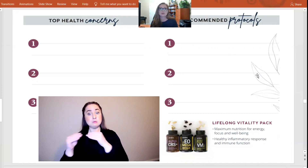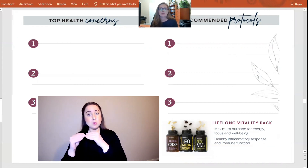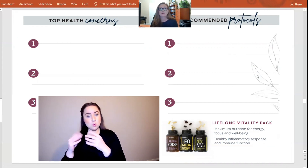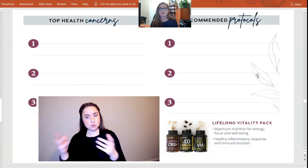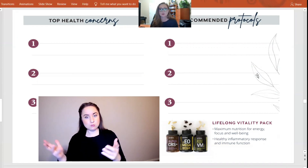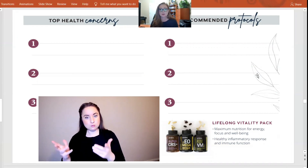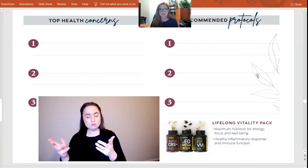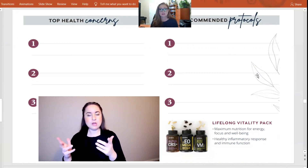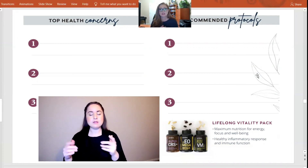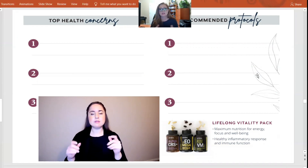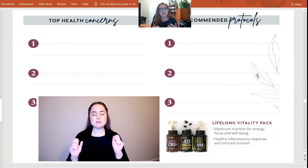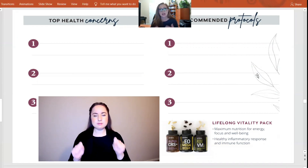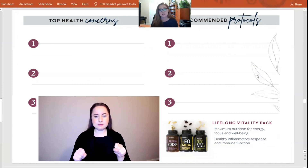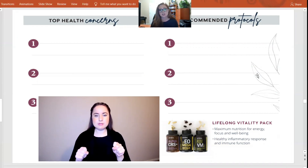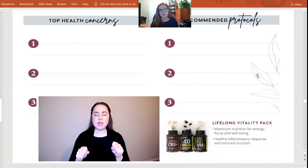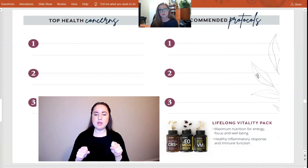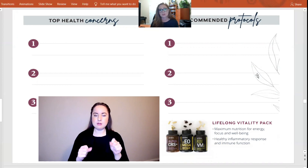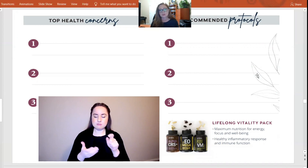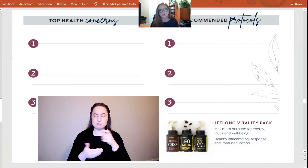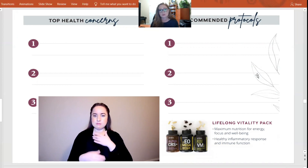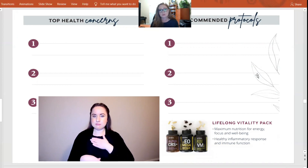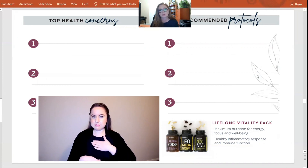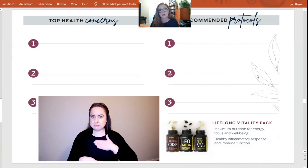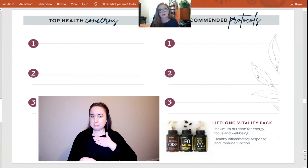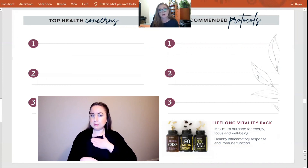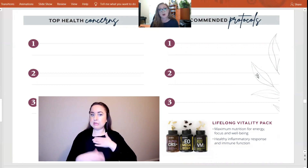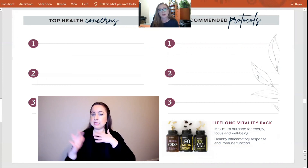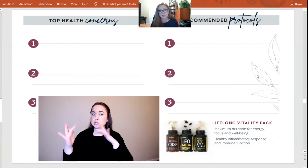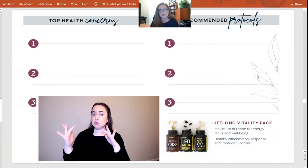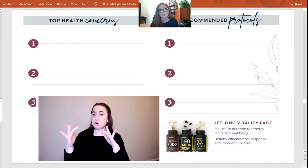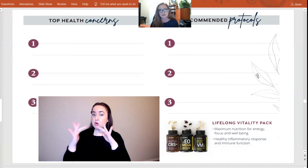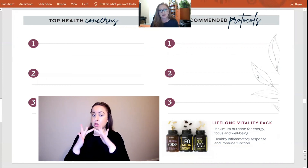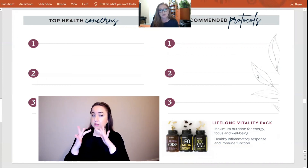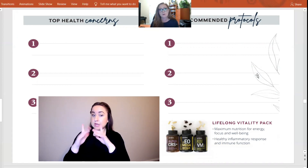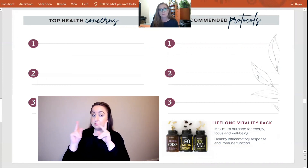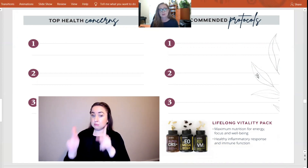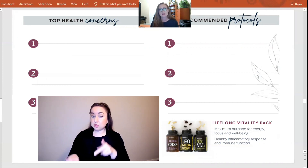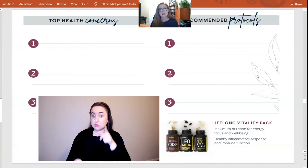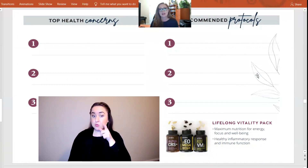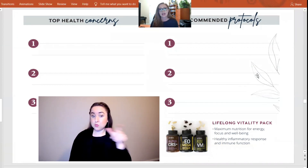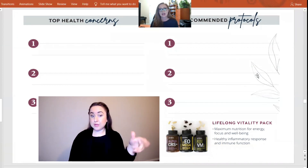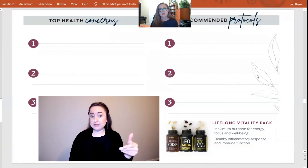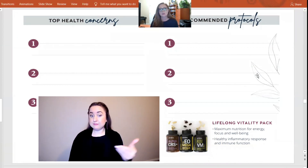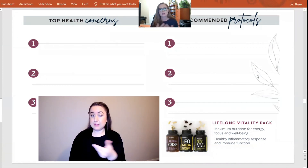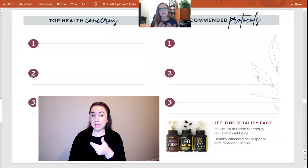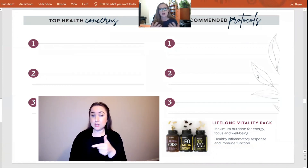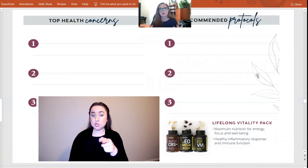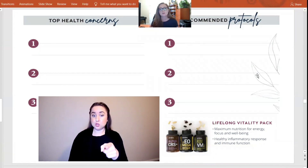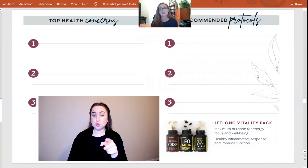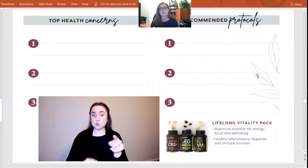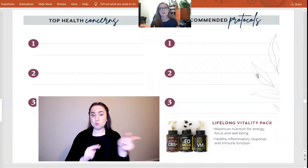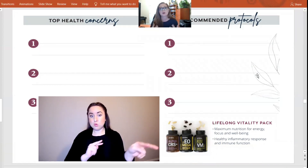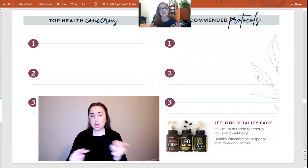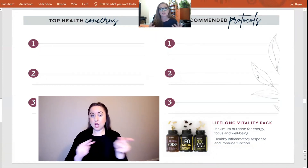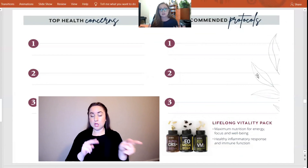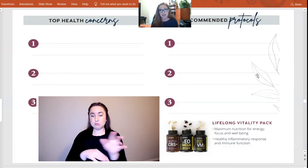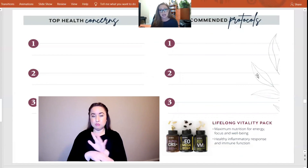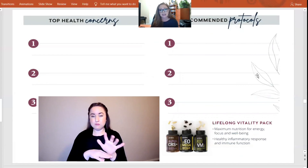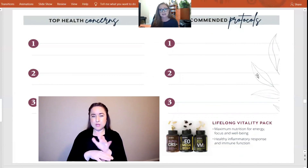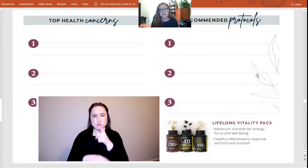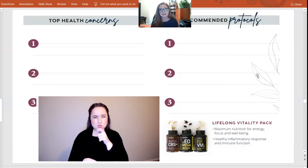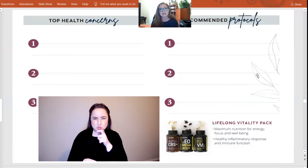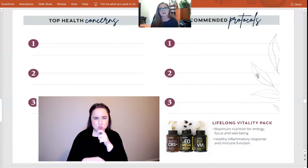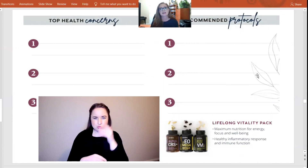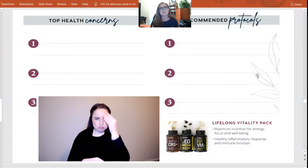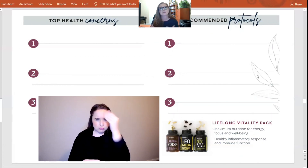you to get with the person that invited you to watch this video. And we can come up with a personalized